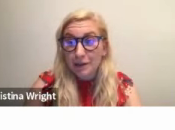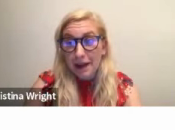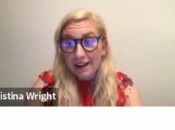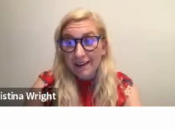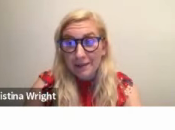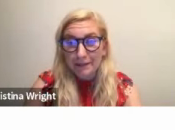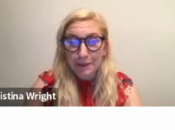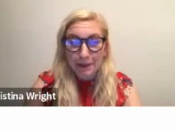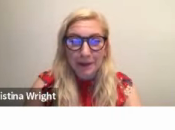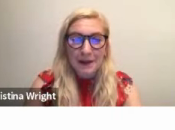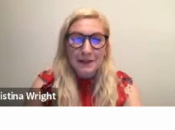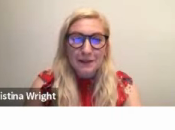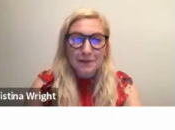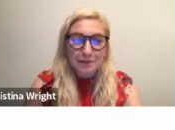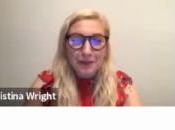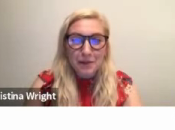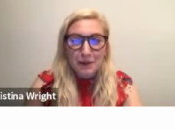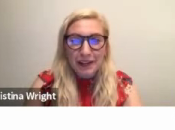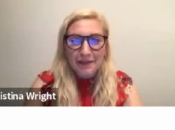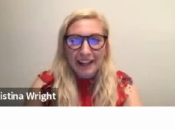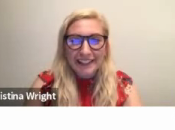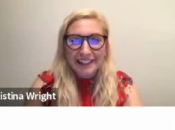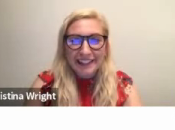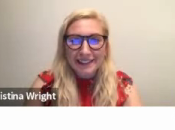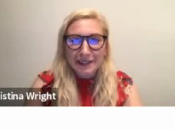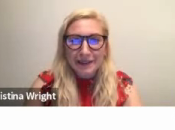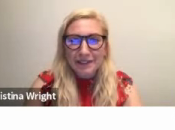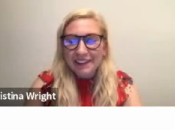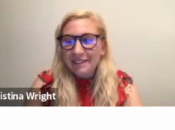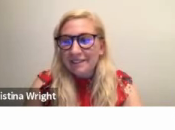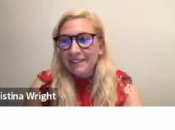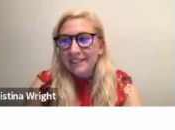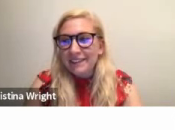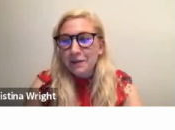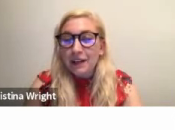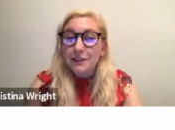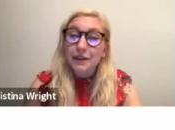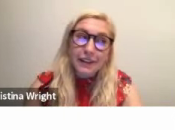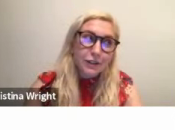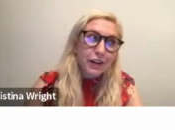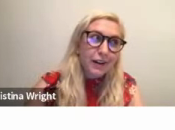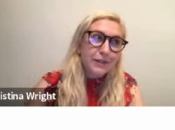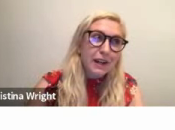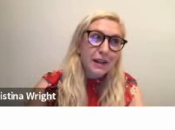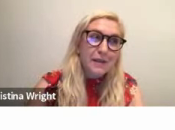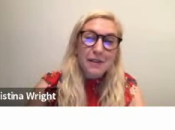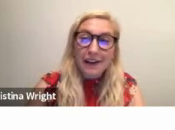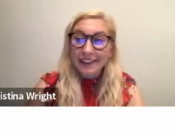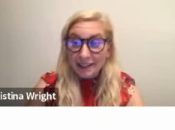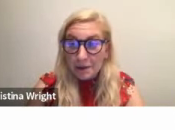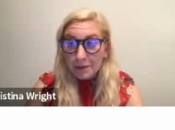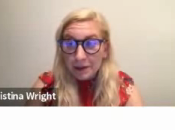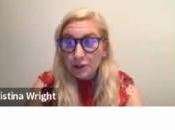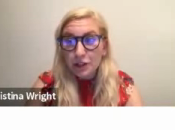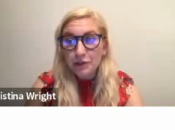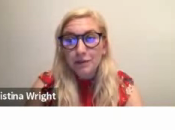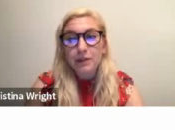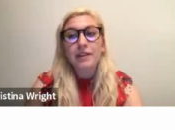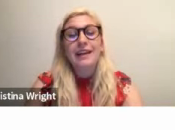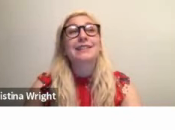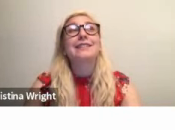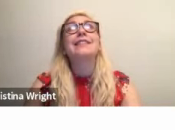of just using a pen and a paper to communicate my ideas. So Whereas earlier, Shraddha was talking about the fact that some people can go